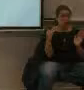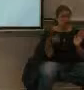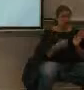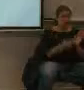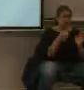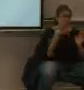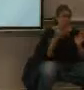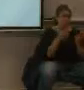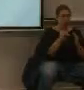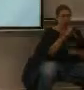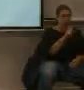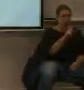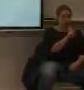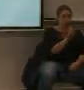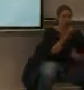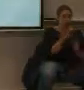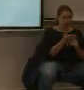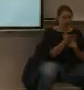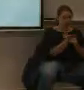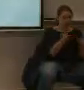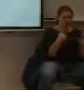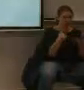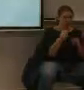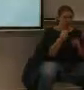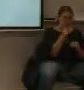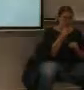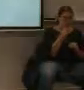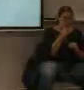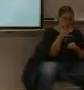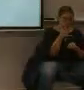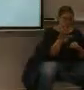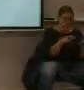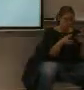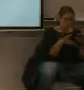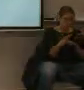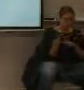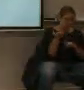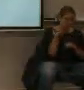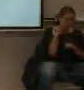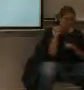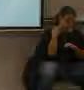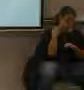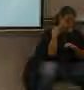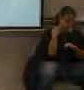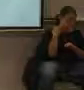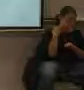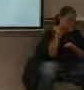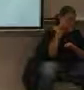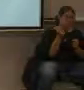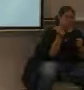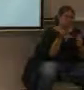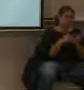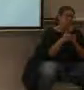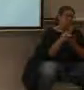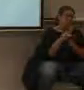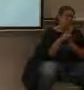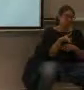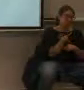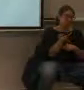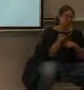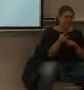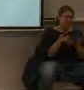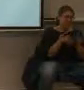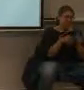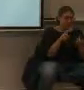the Inuits came through there, but there's no agricultural chemical use in there for thousands of miles.